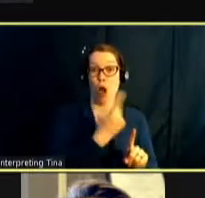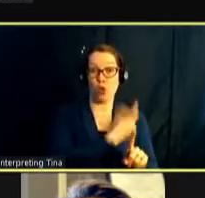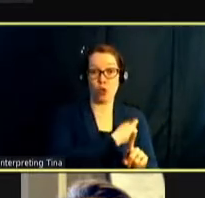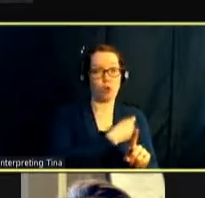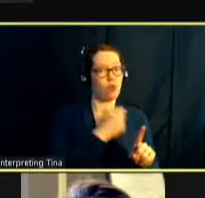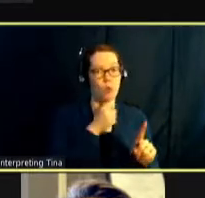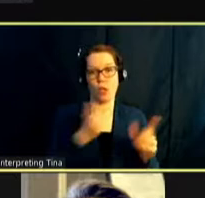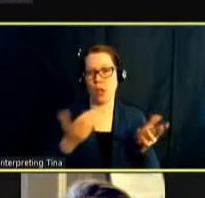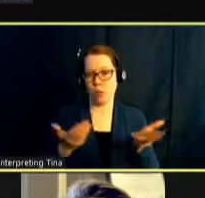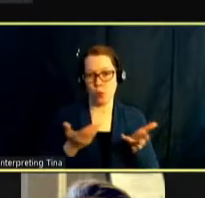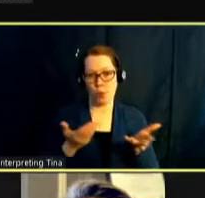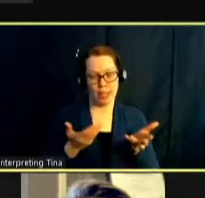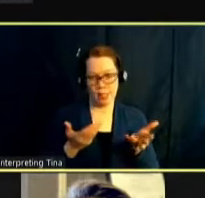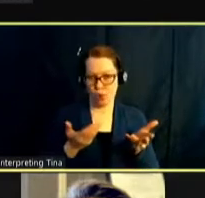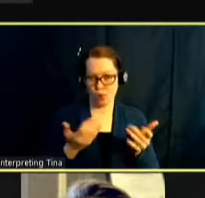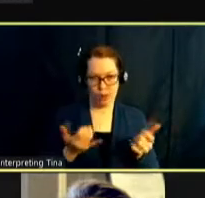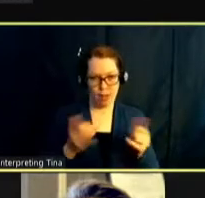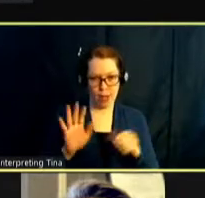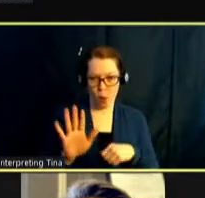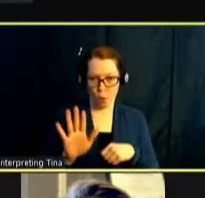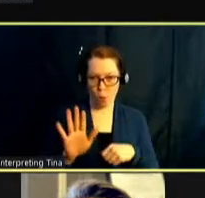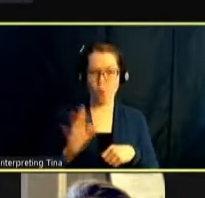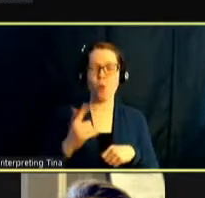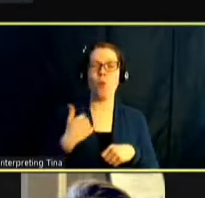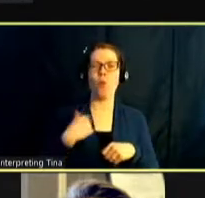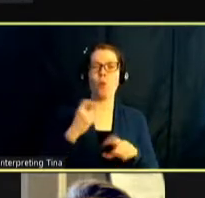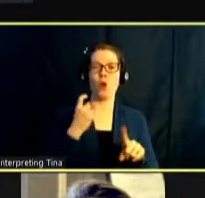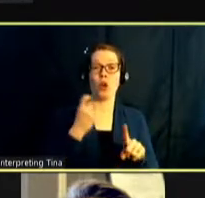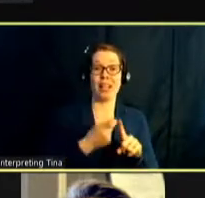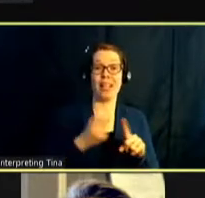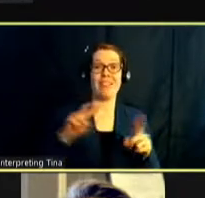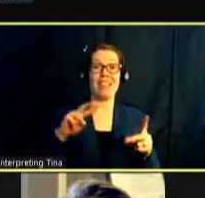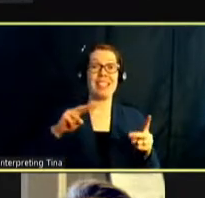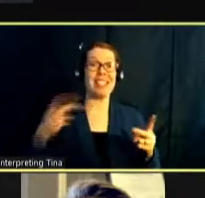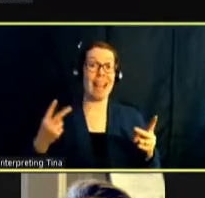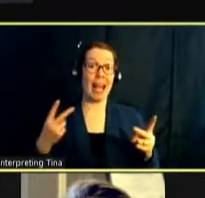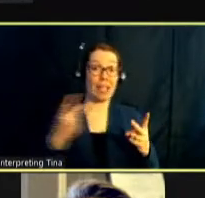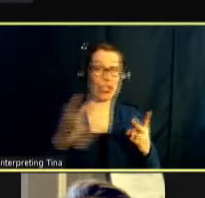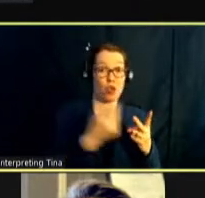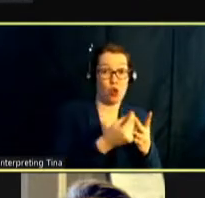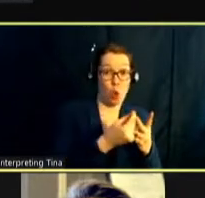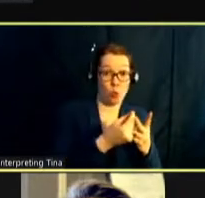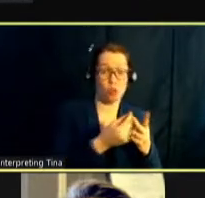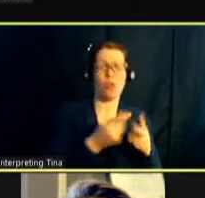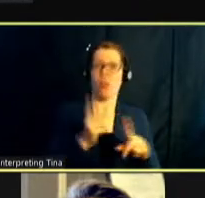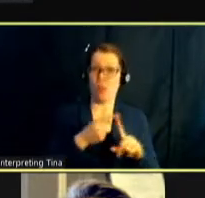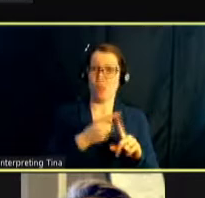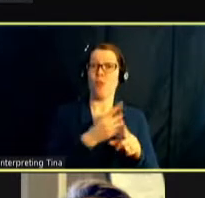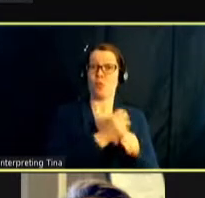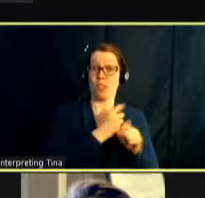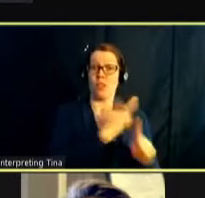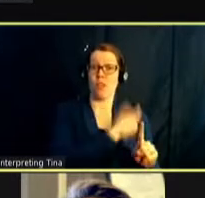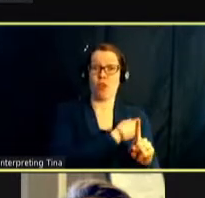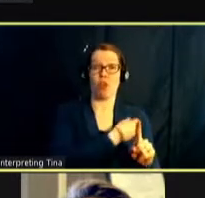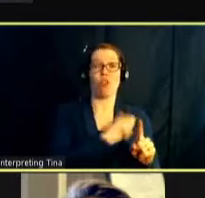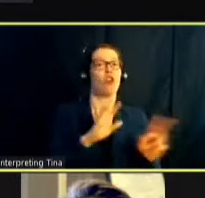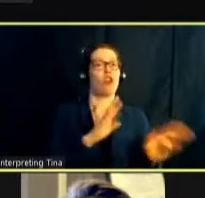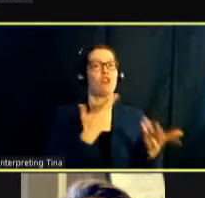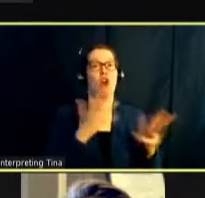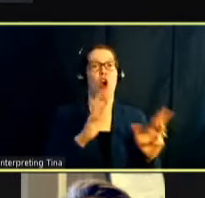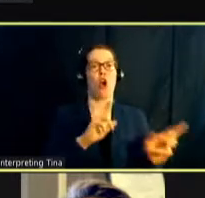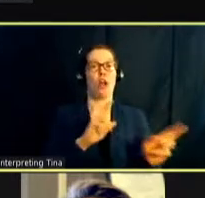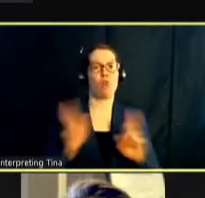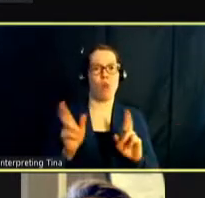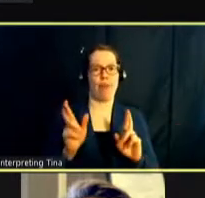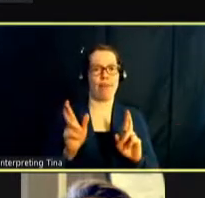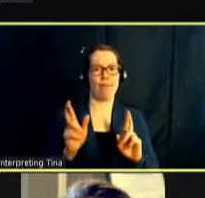here at this point in time. We are going to get that second dose. Whoever gets that first dose, your second dose is sitting down in Columbus right